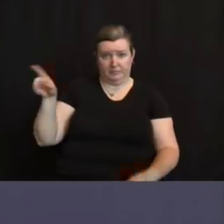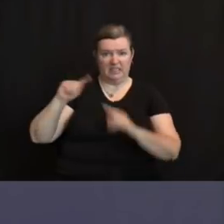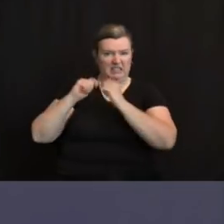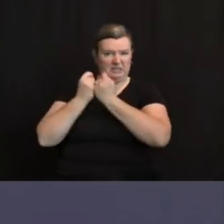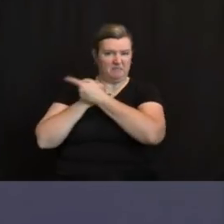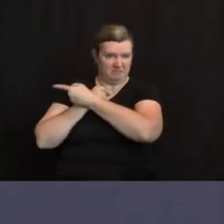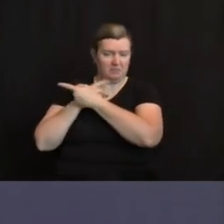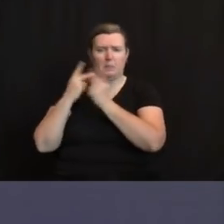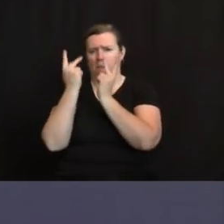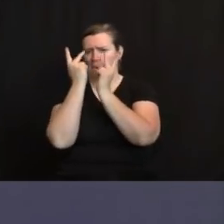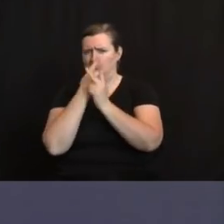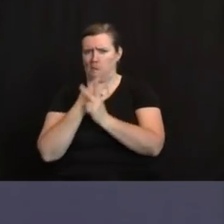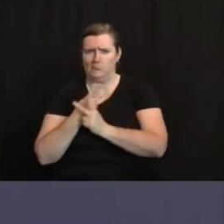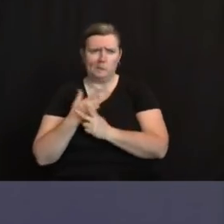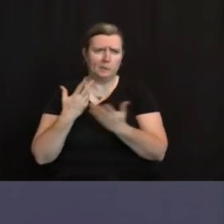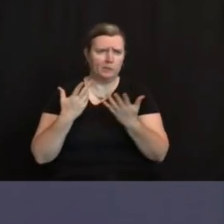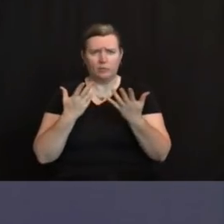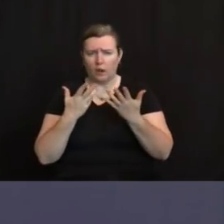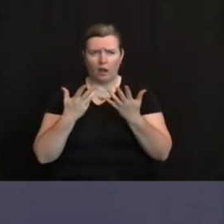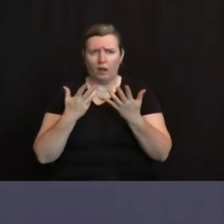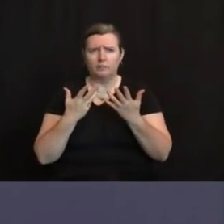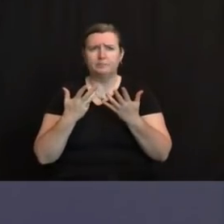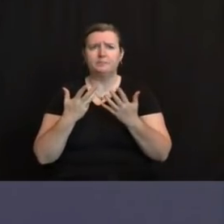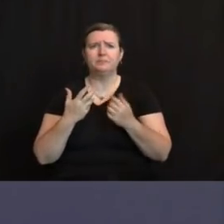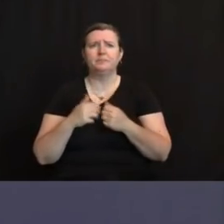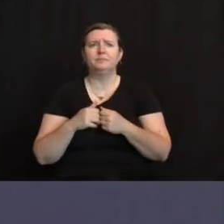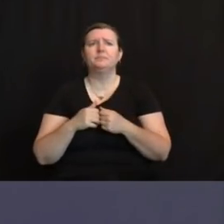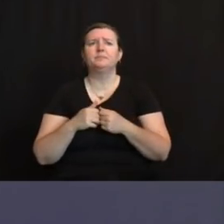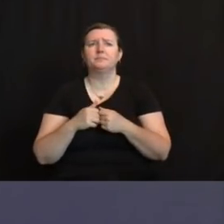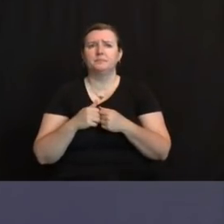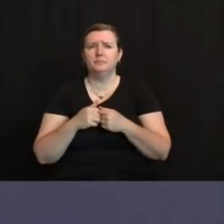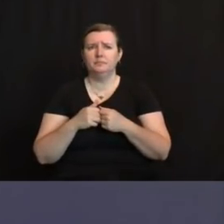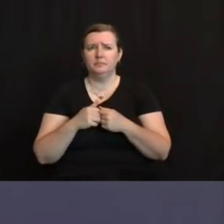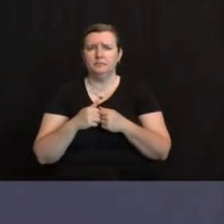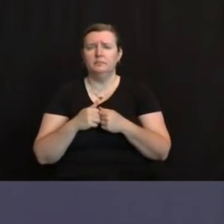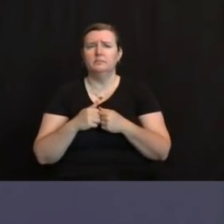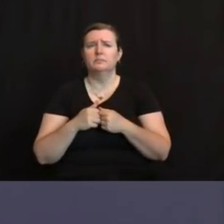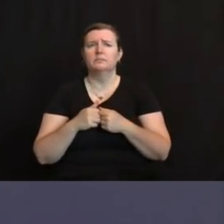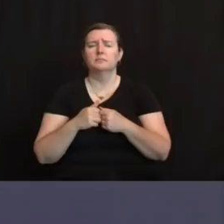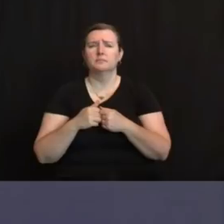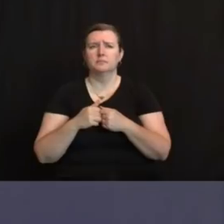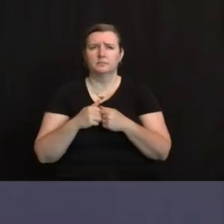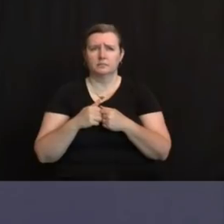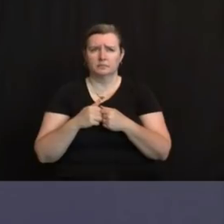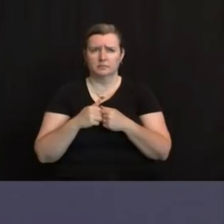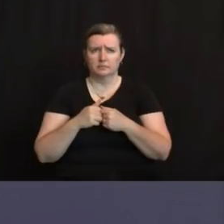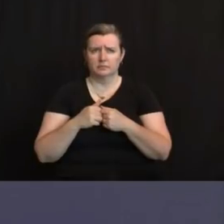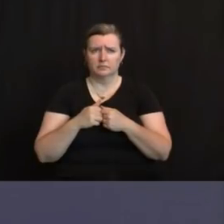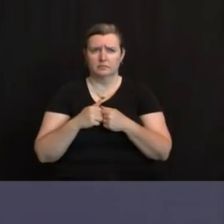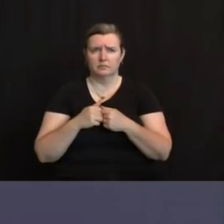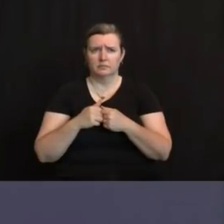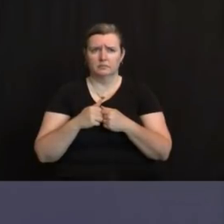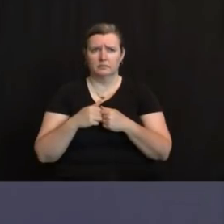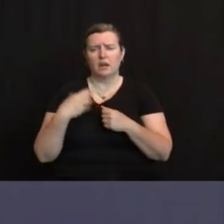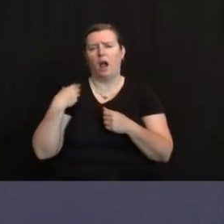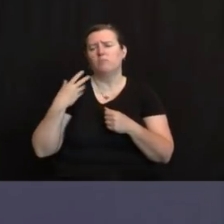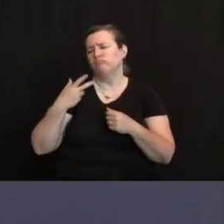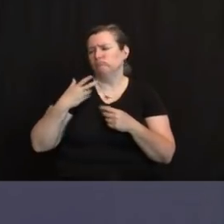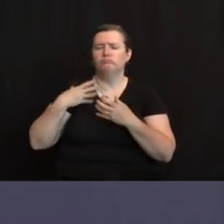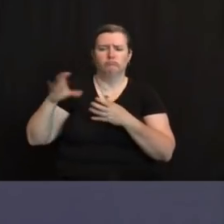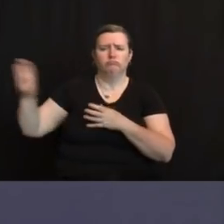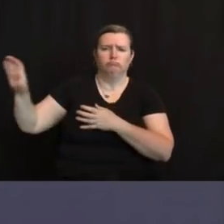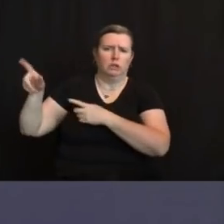very carefully and with a solemn sense of responsibility to come up with what they believe is